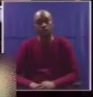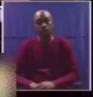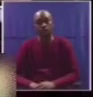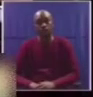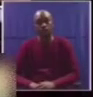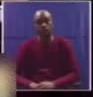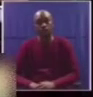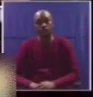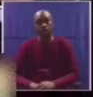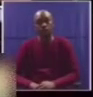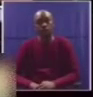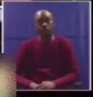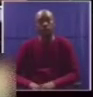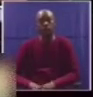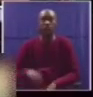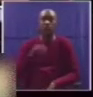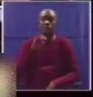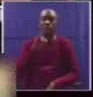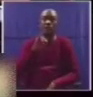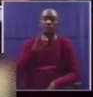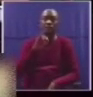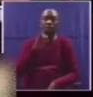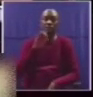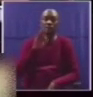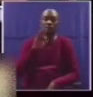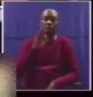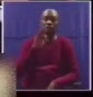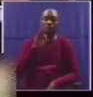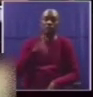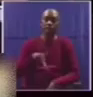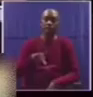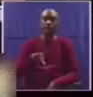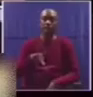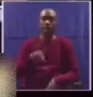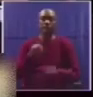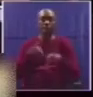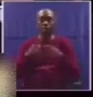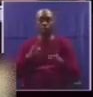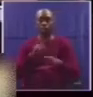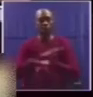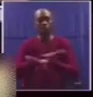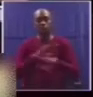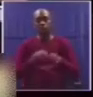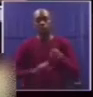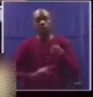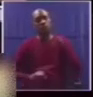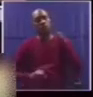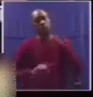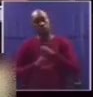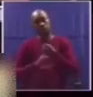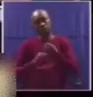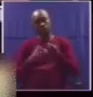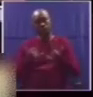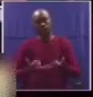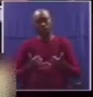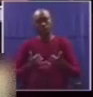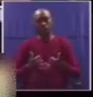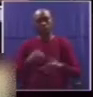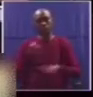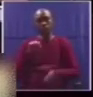Honourable Member, your time has expired. Not and do not support the current form NHI bill.